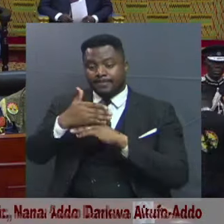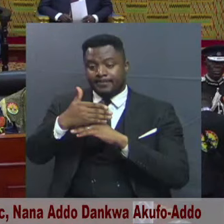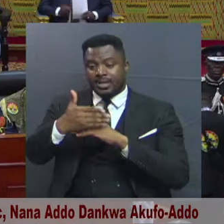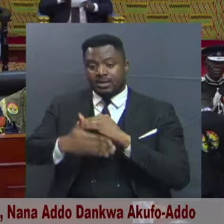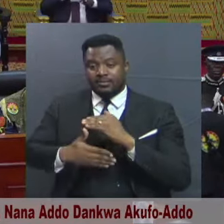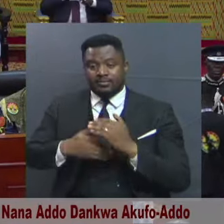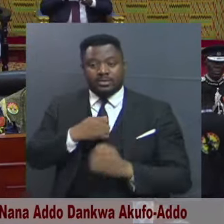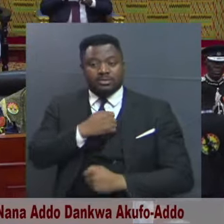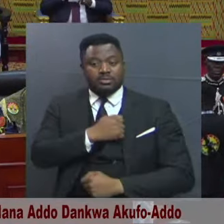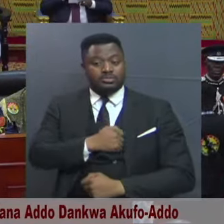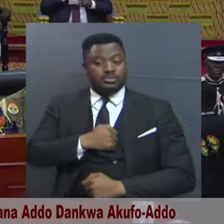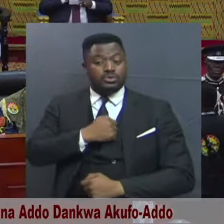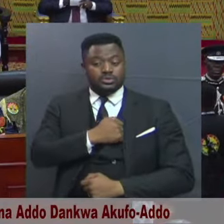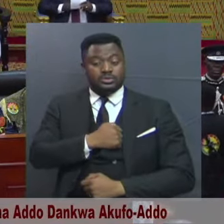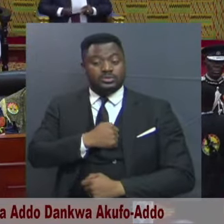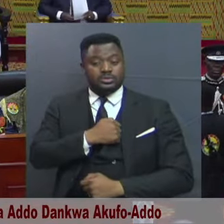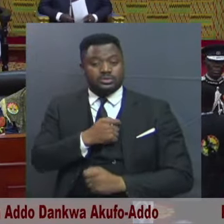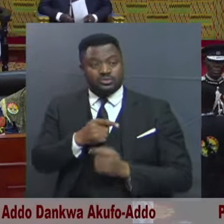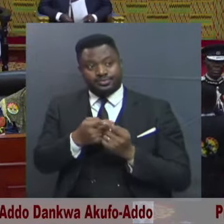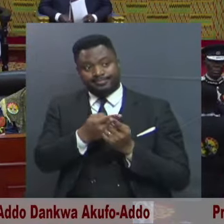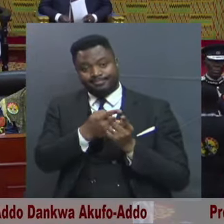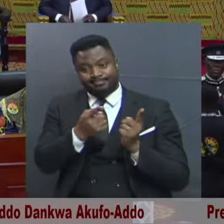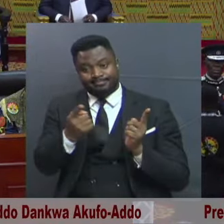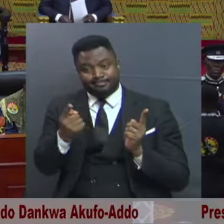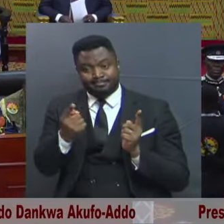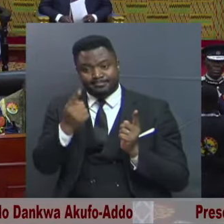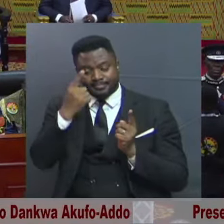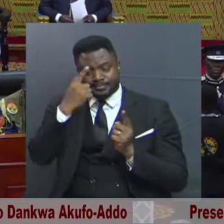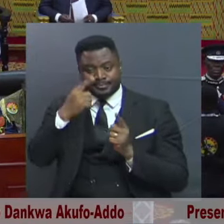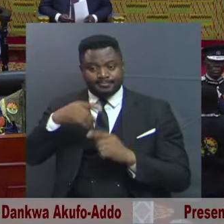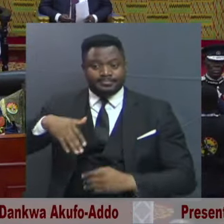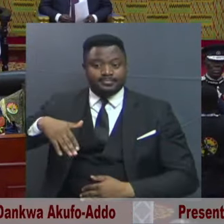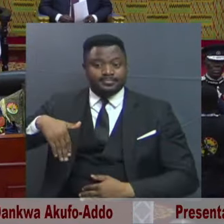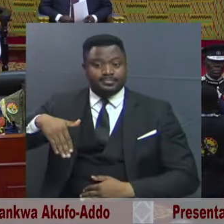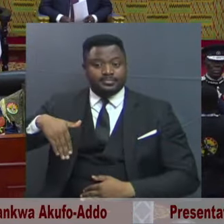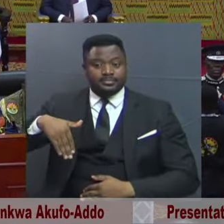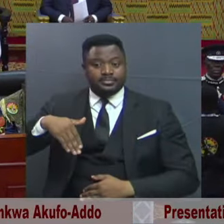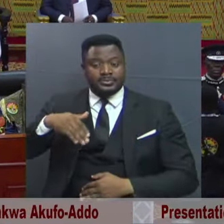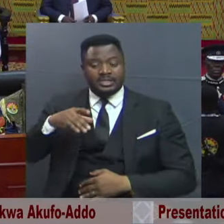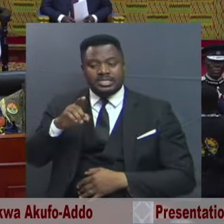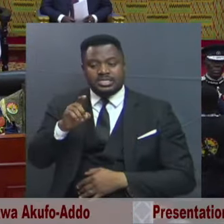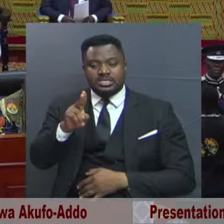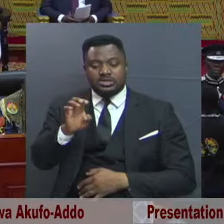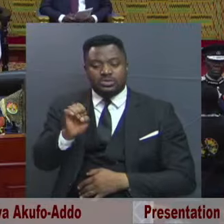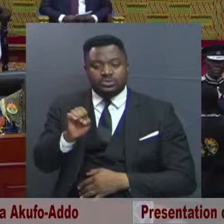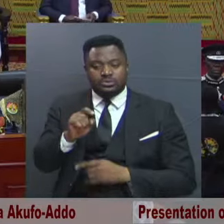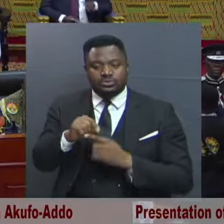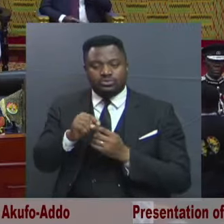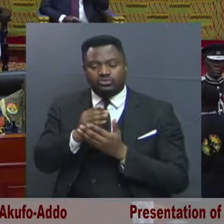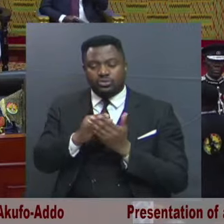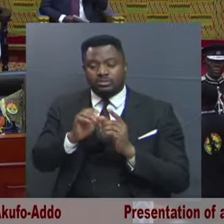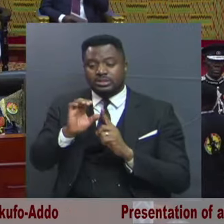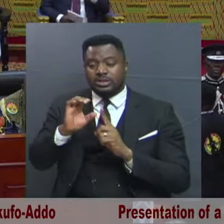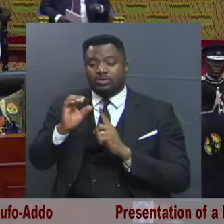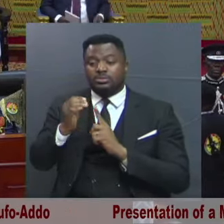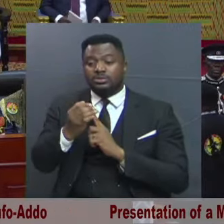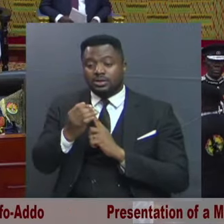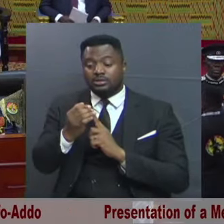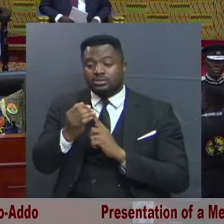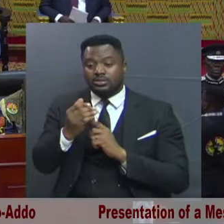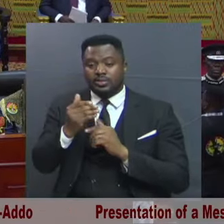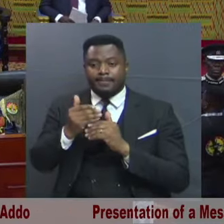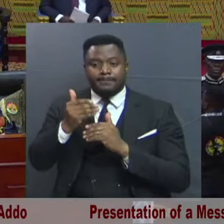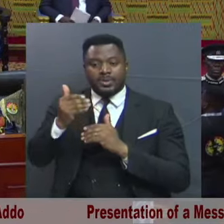also apologize to them for that delay it was due to circumstances